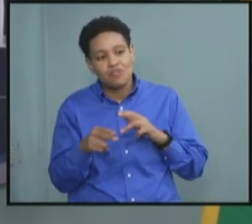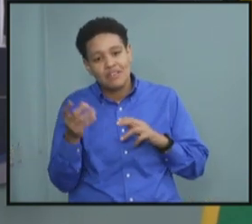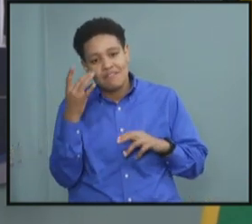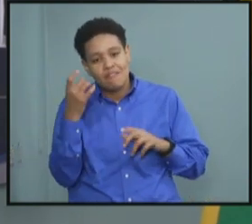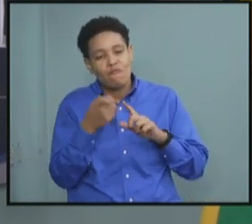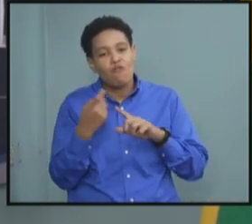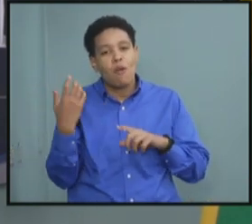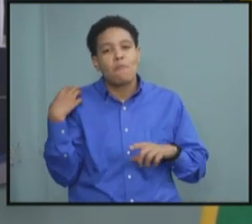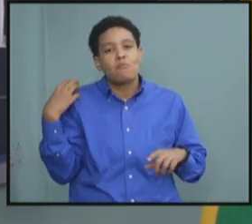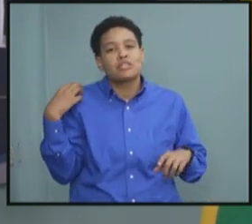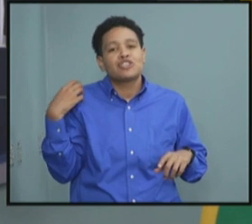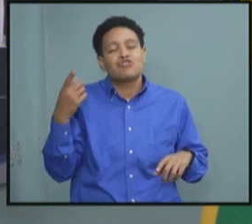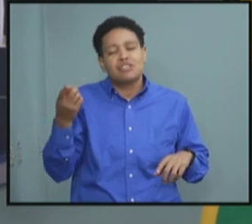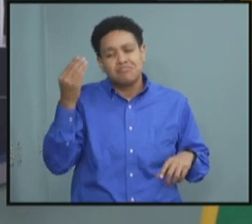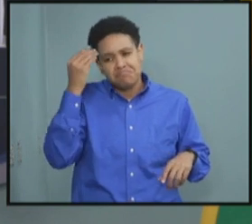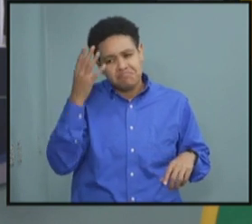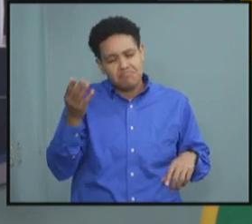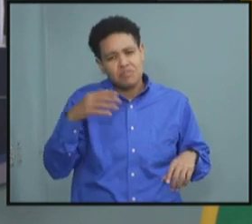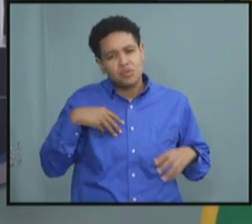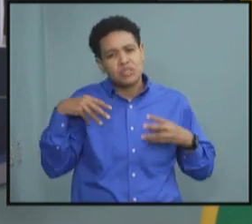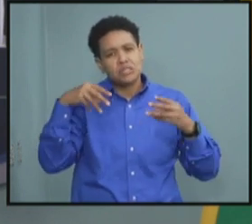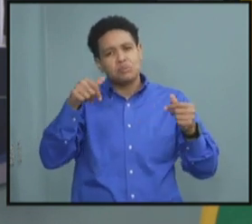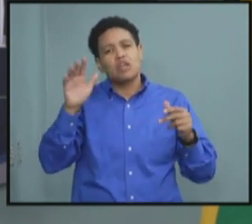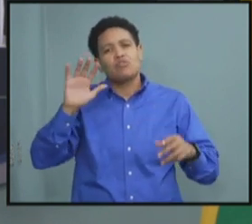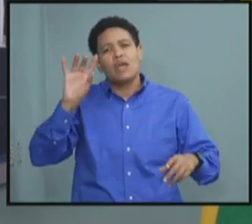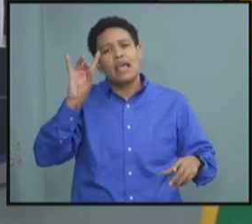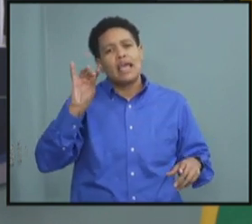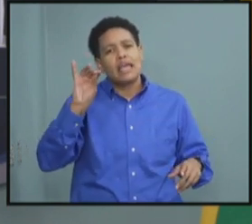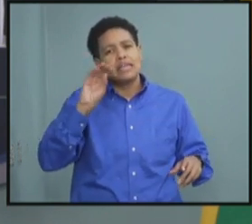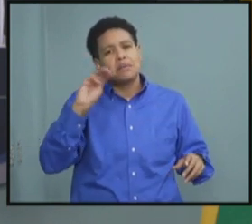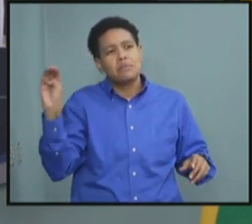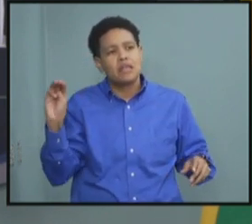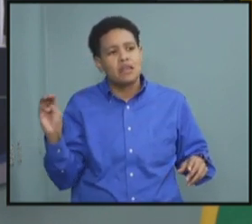the Permanent Secretary. I'm told that we have spent about 80 million.